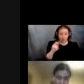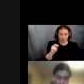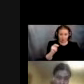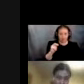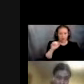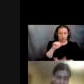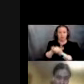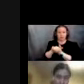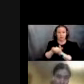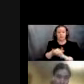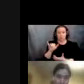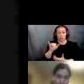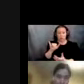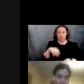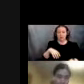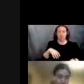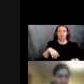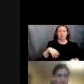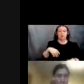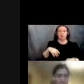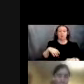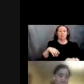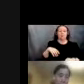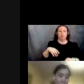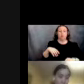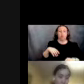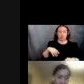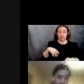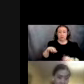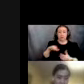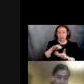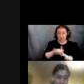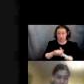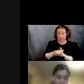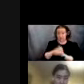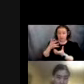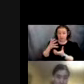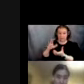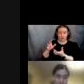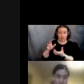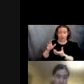marries. And soon after he marries, Goemon and Denzo